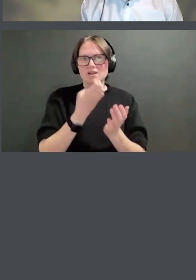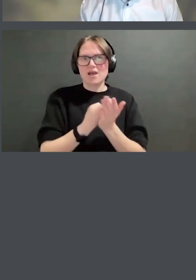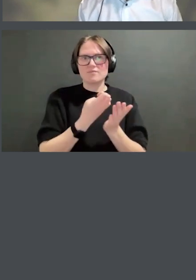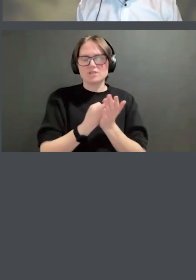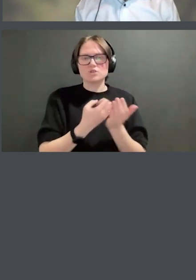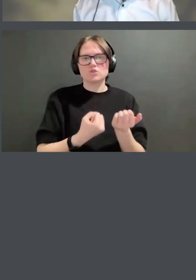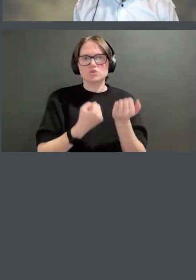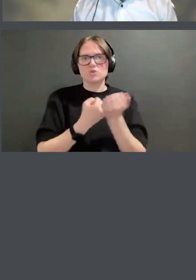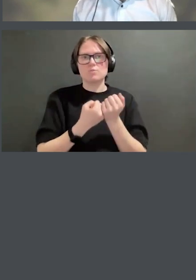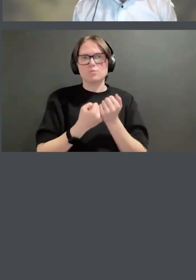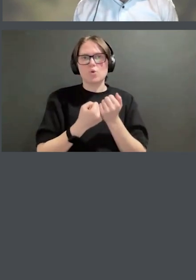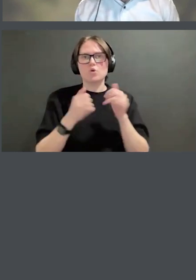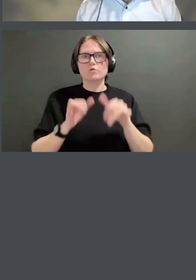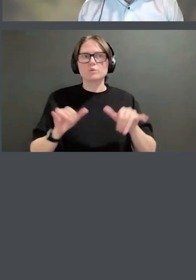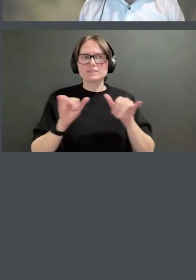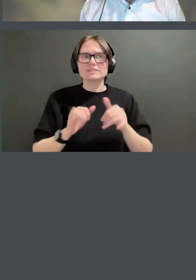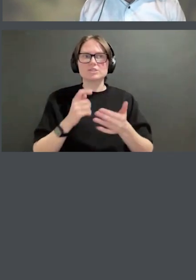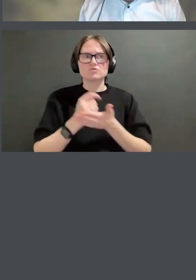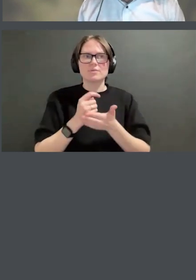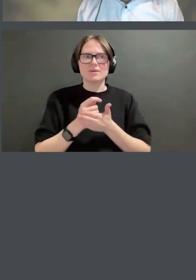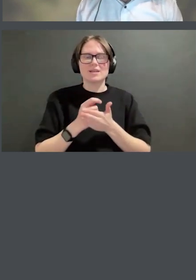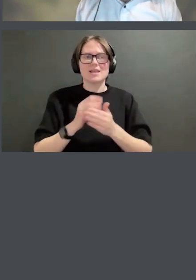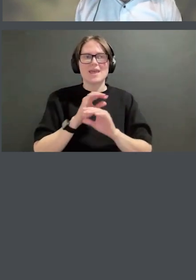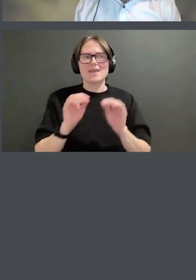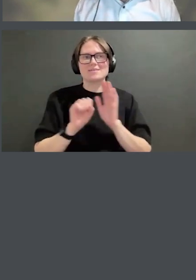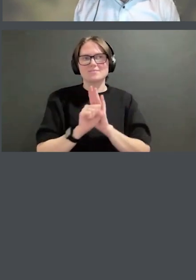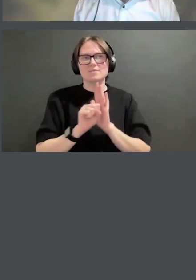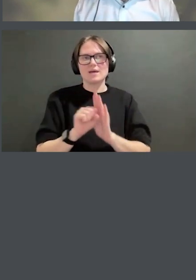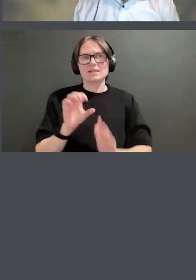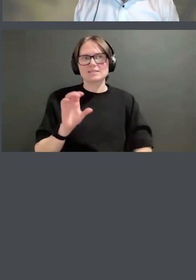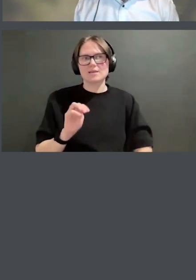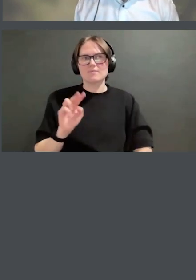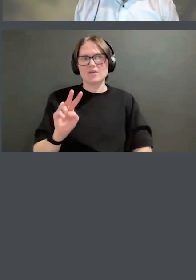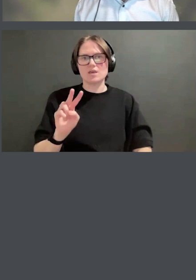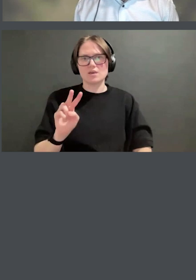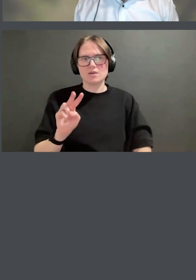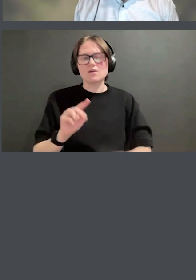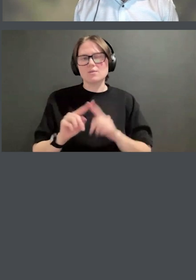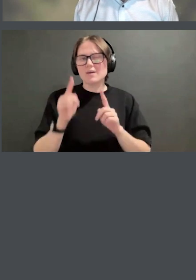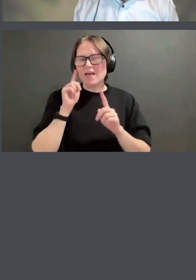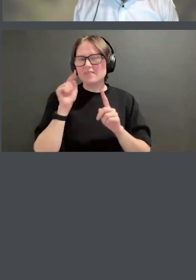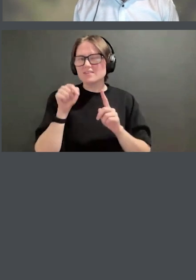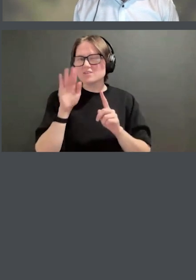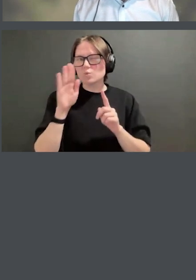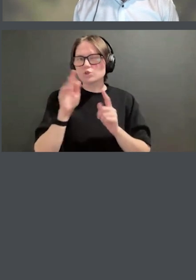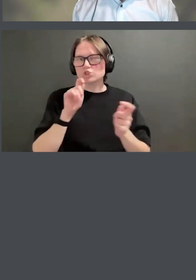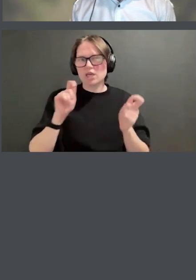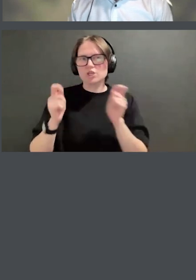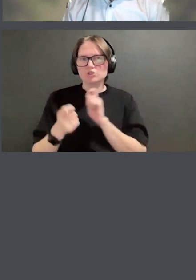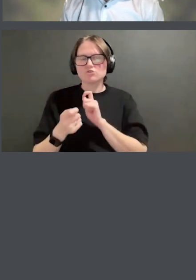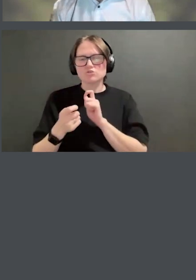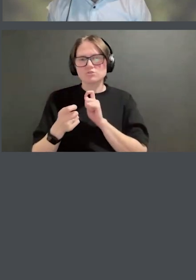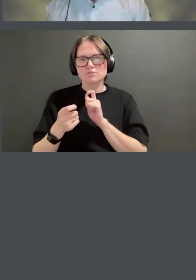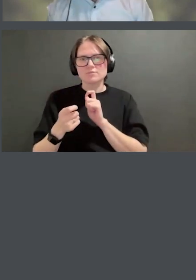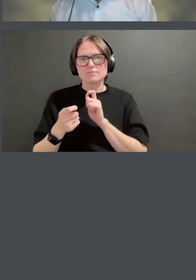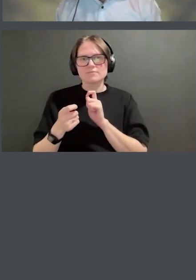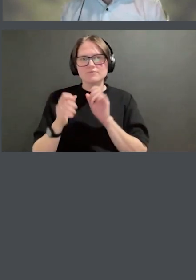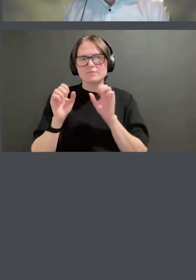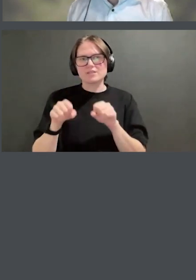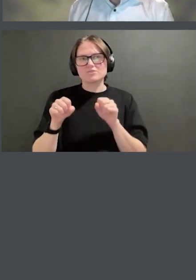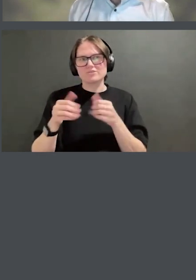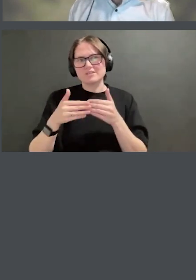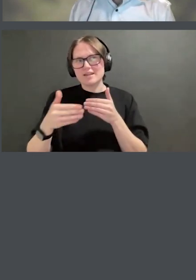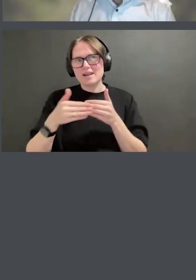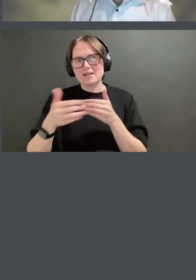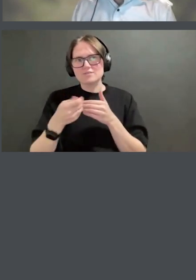routine treatment in asymptomatic CMV. But I think this is going to change potentially in the next